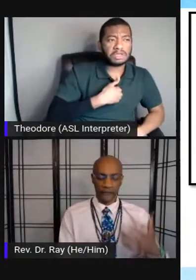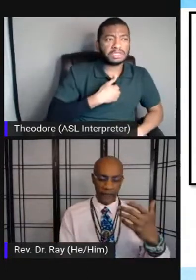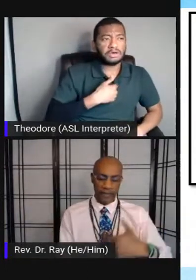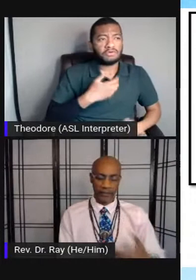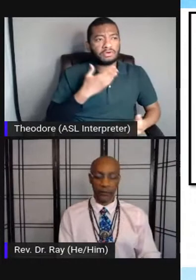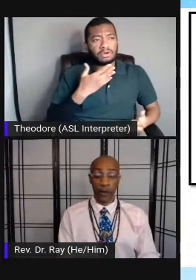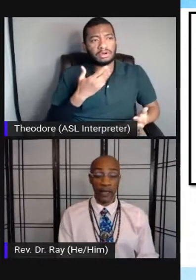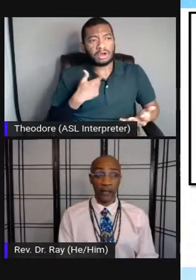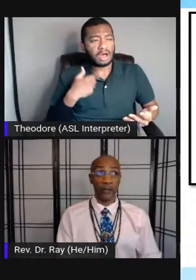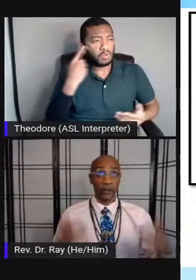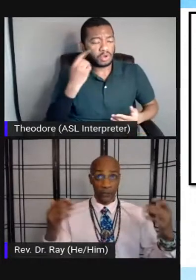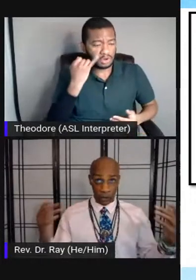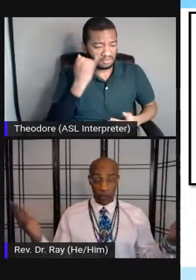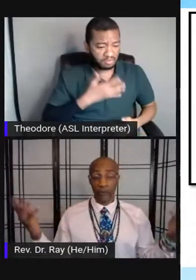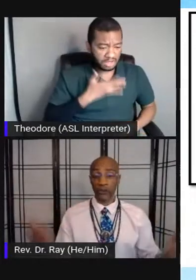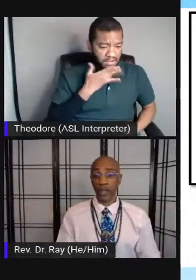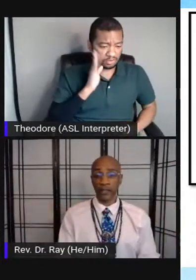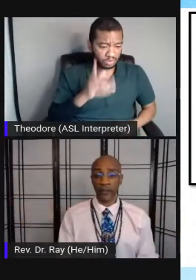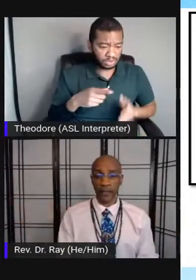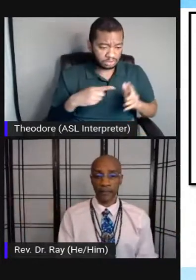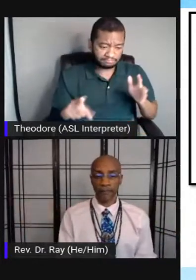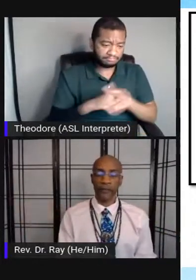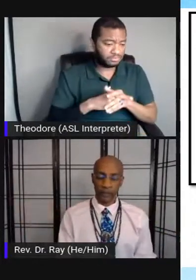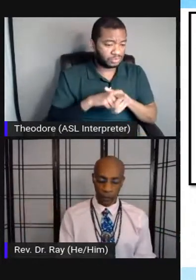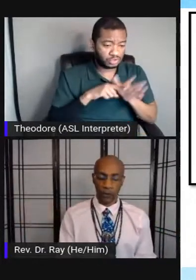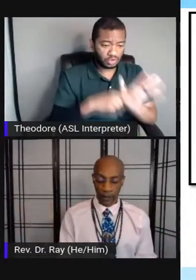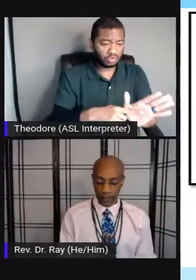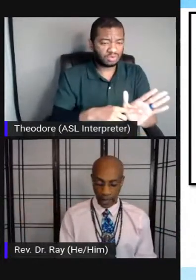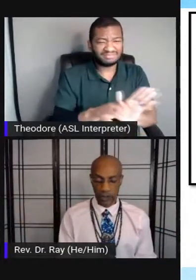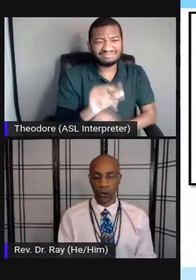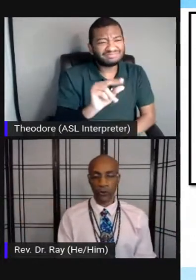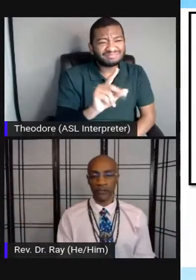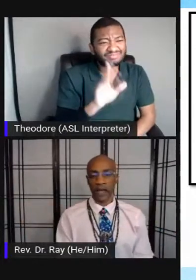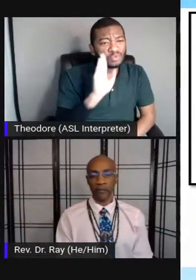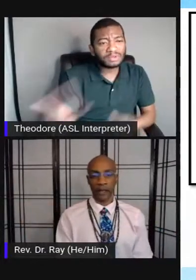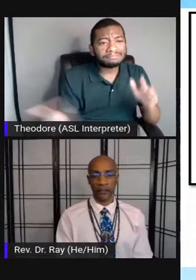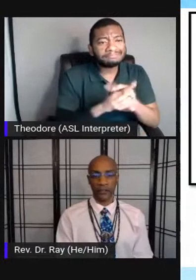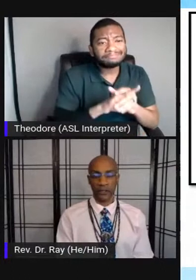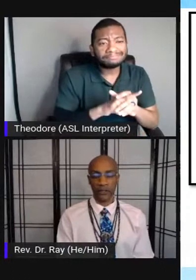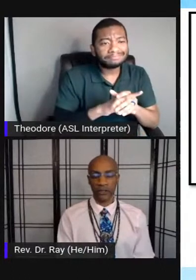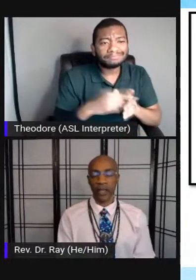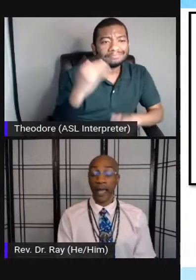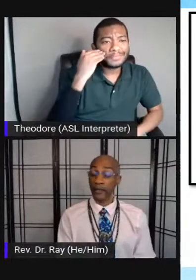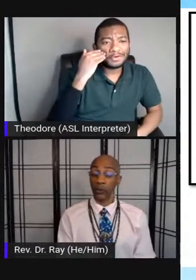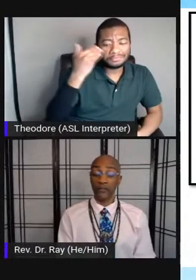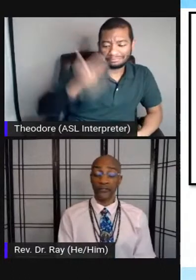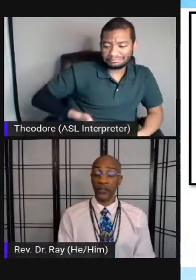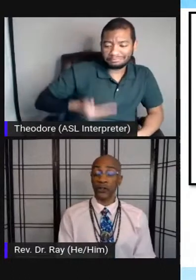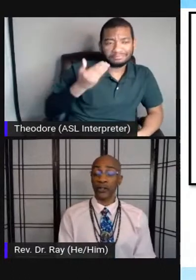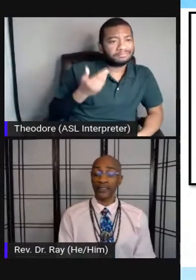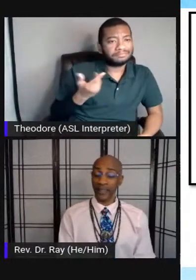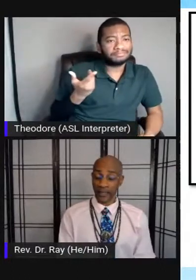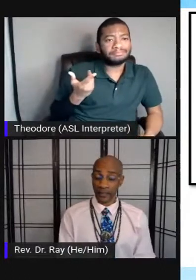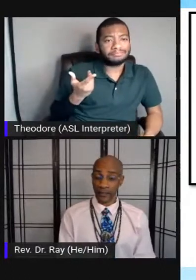have faith the way the universe has faith, then we recognize our own divine magnificence and we